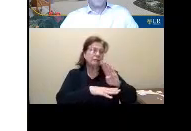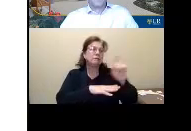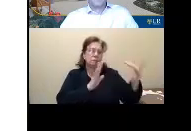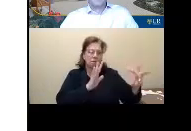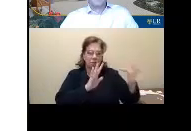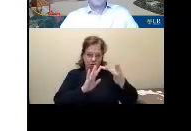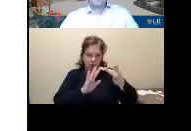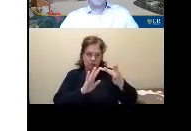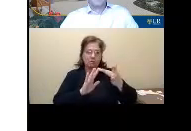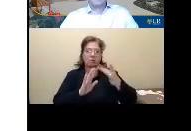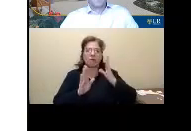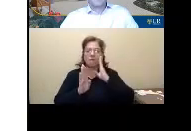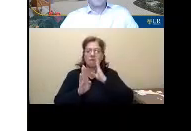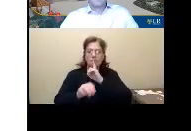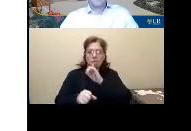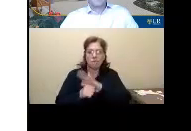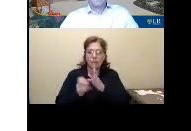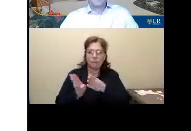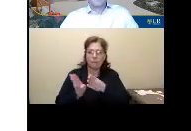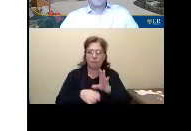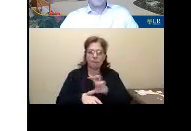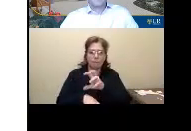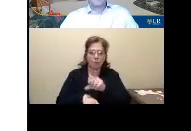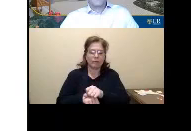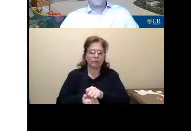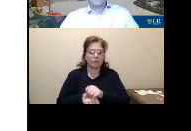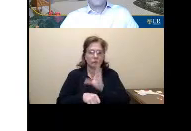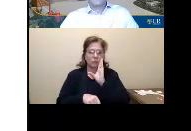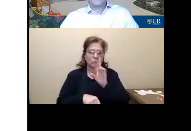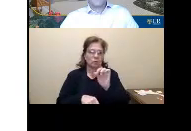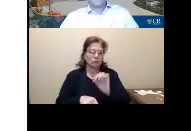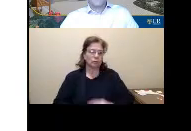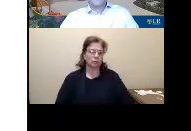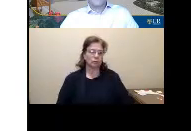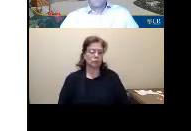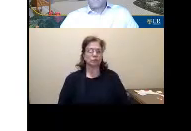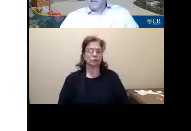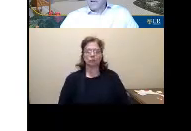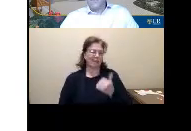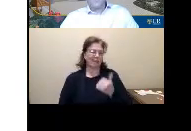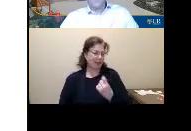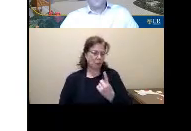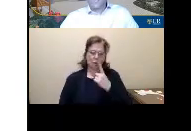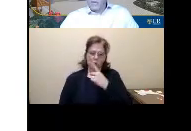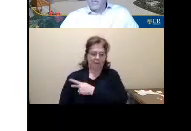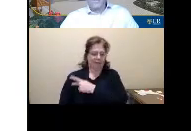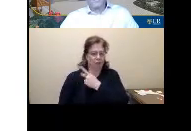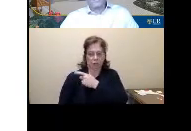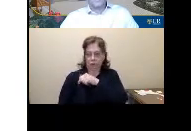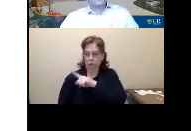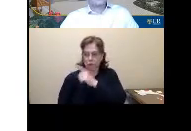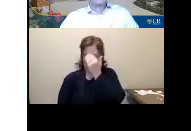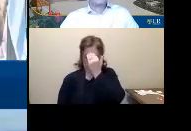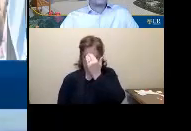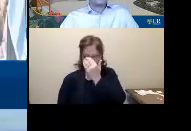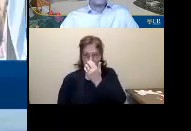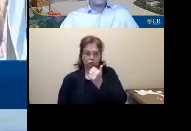visit to get started with lung screening if you're for any patients that you know, or if you're a patient